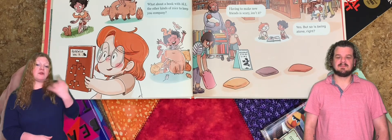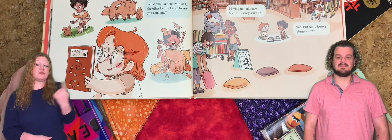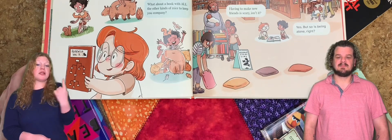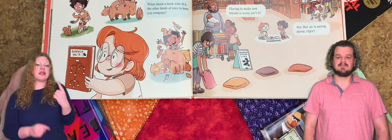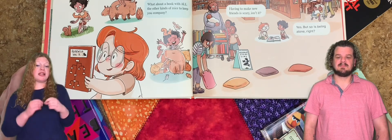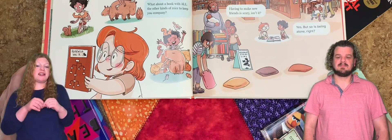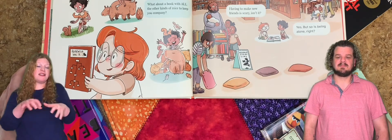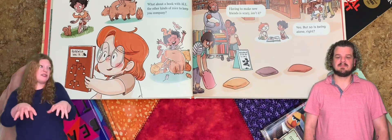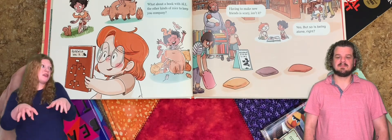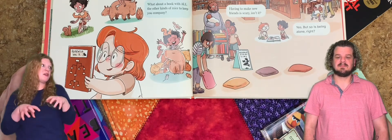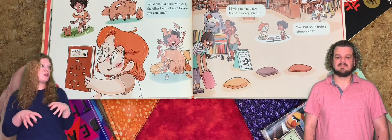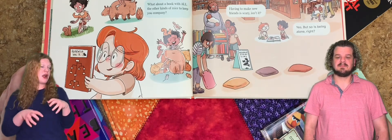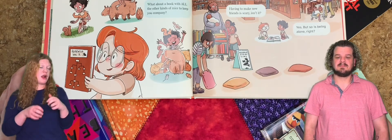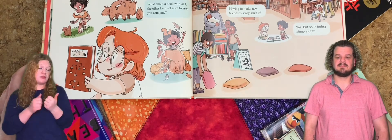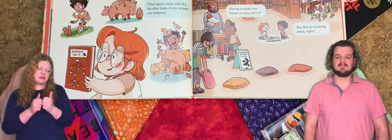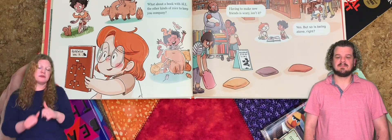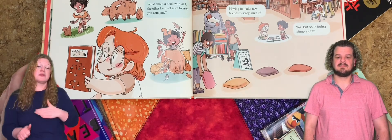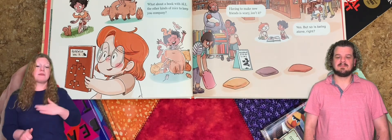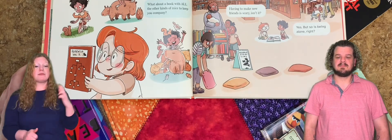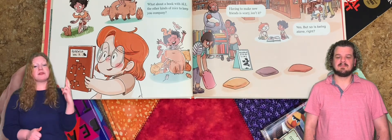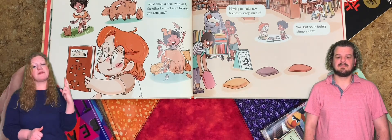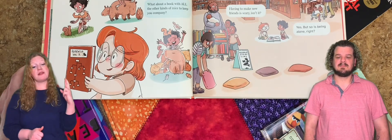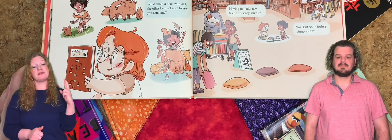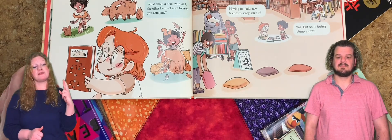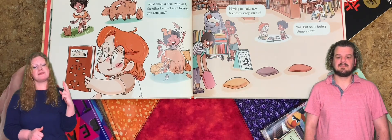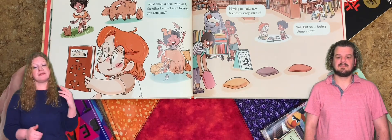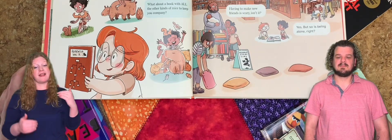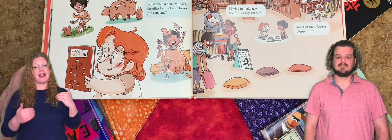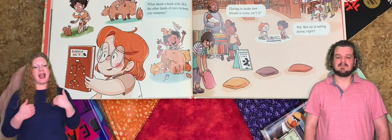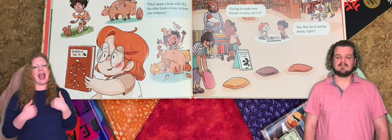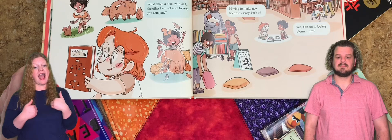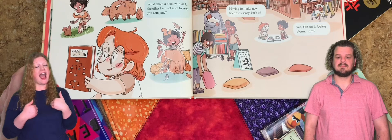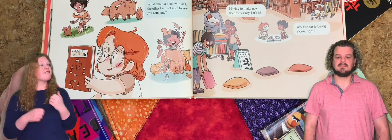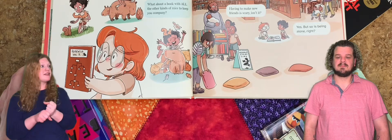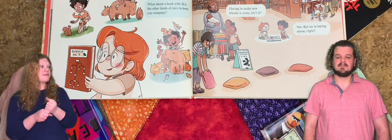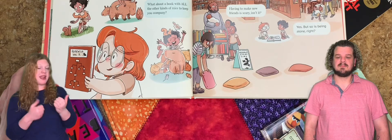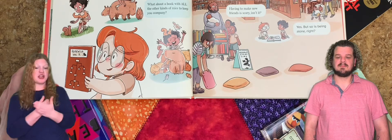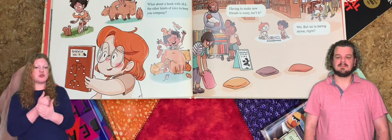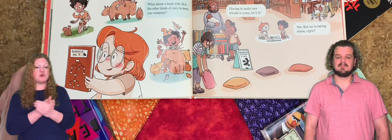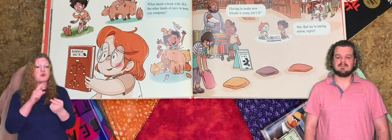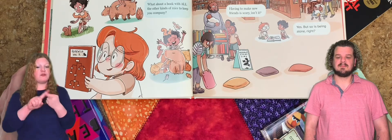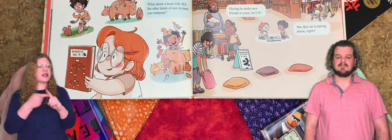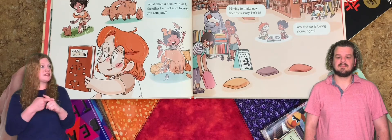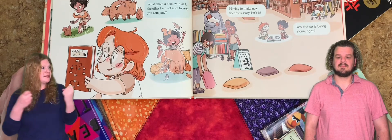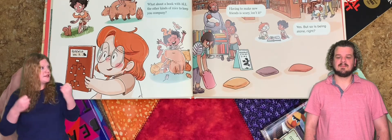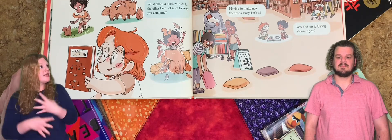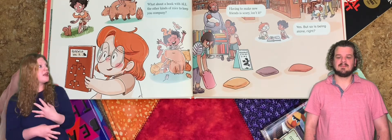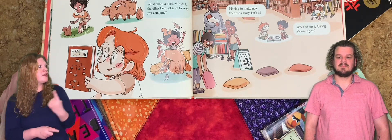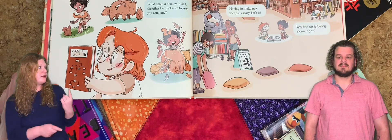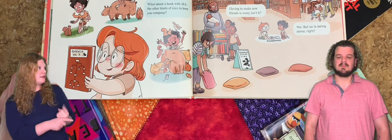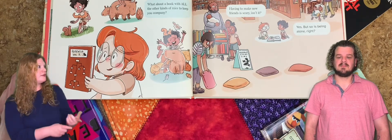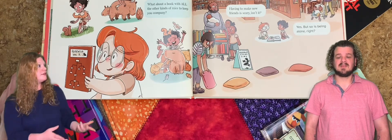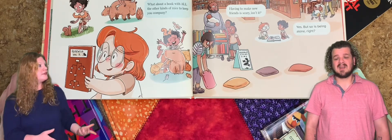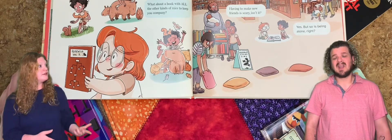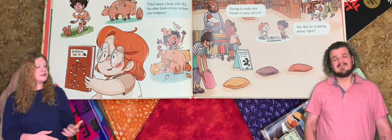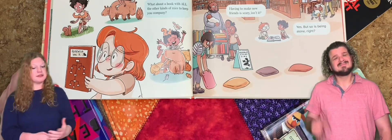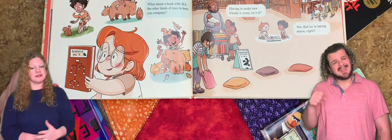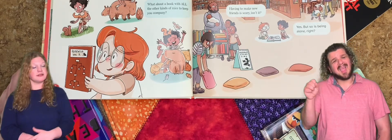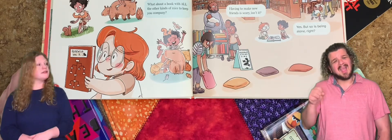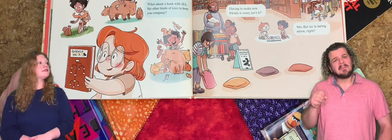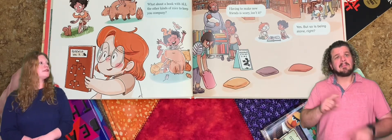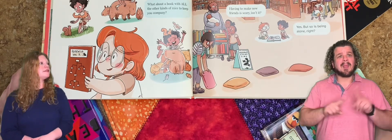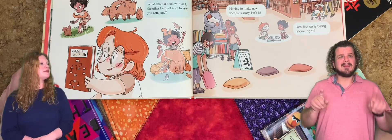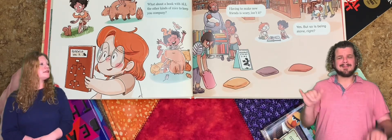I'd feel lonely, even in a crowd without my best friend. Having to make new friends is scary, isn't